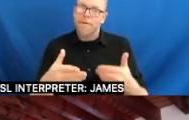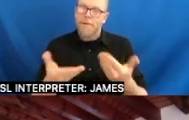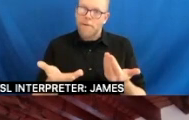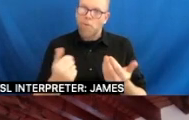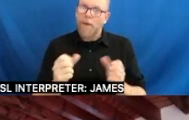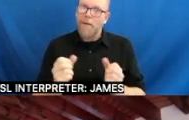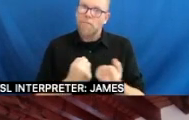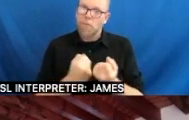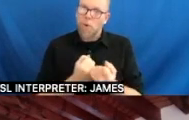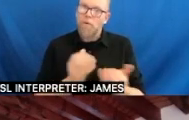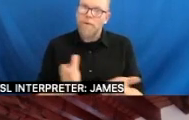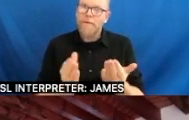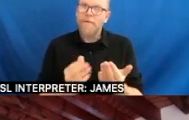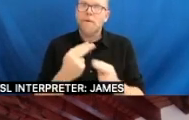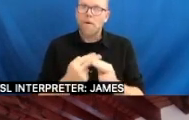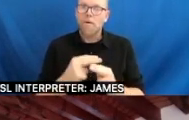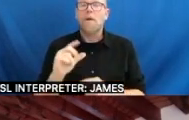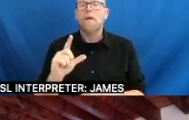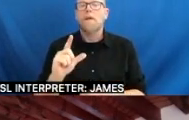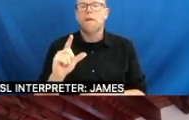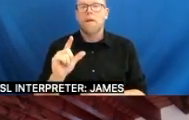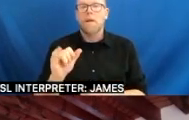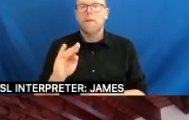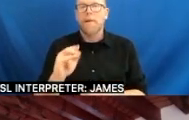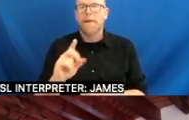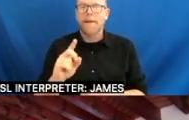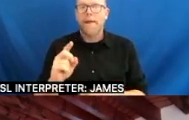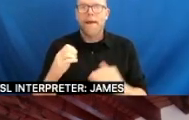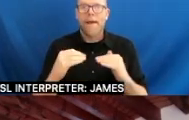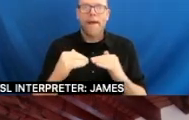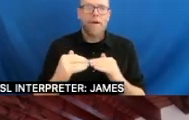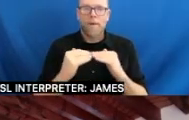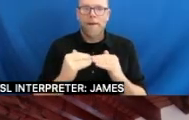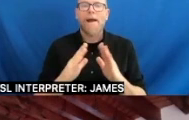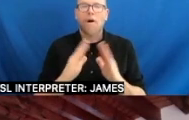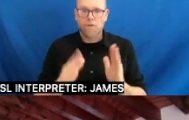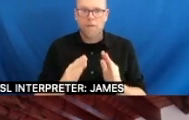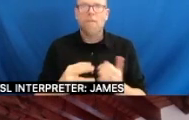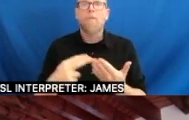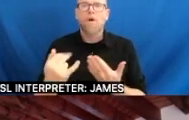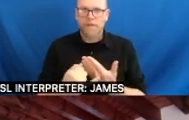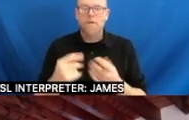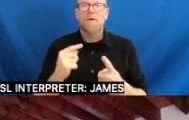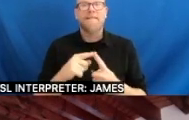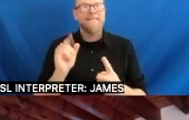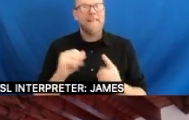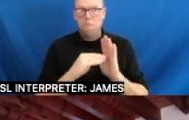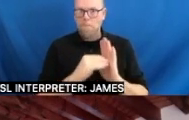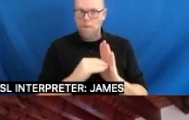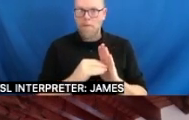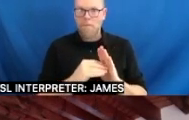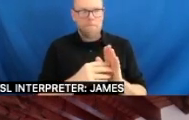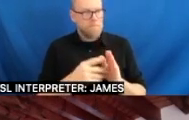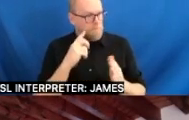promote, is the limited equity housing cooperative. And so this is really a model meant to provide